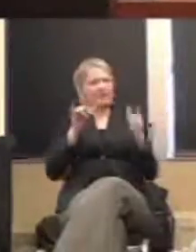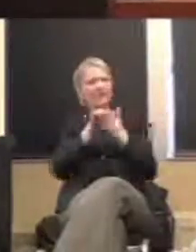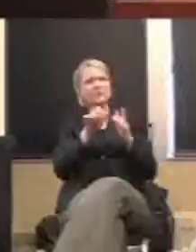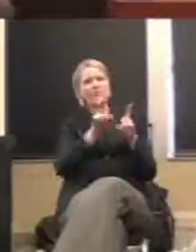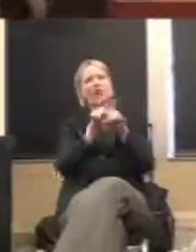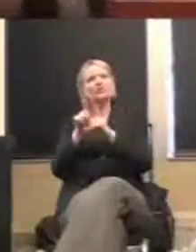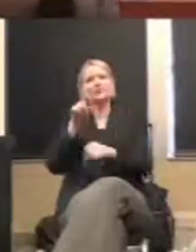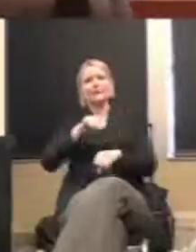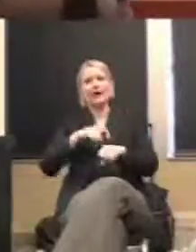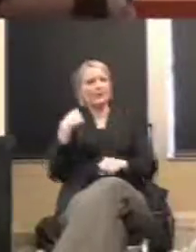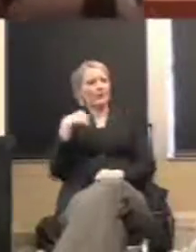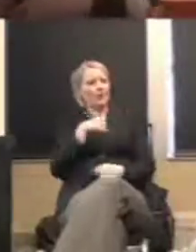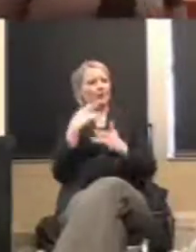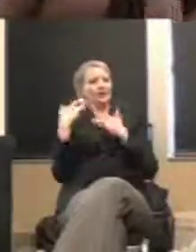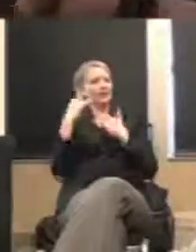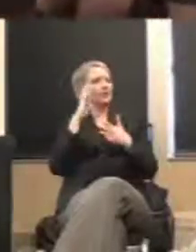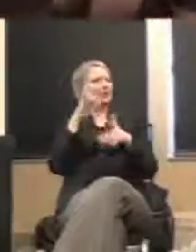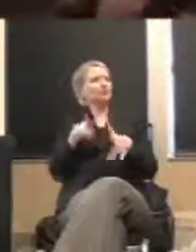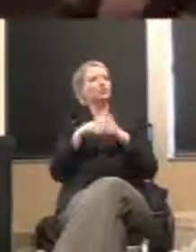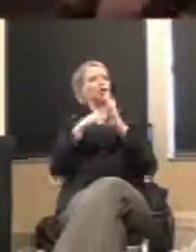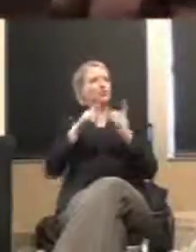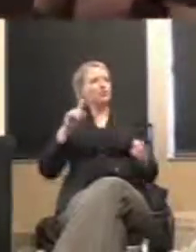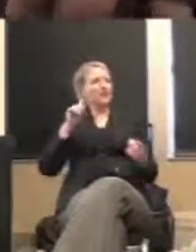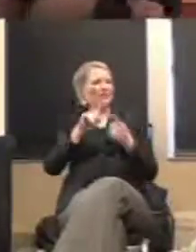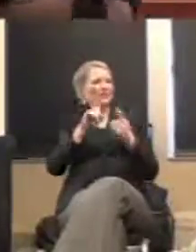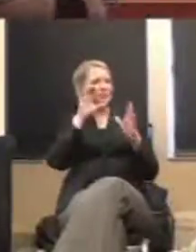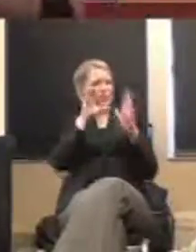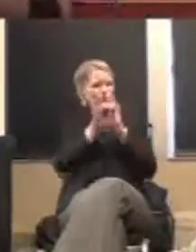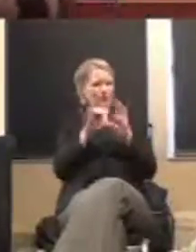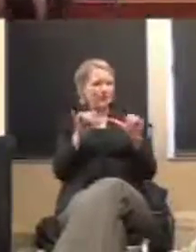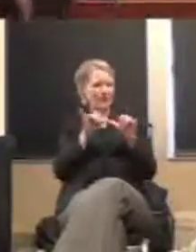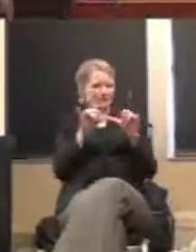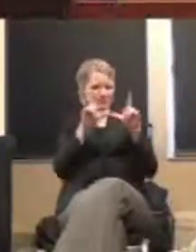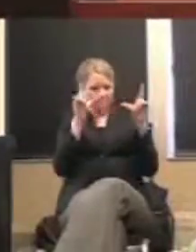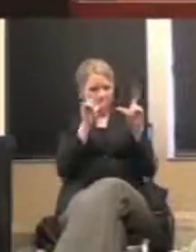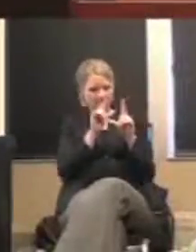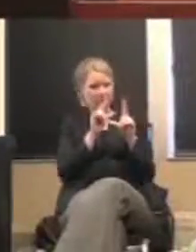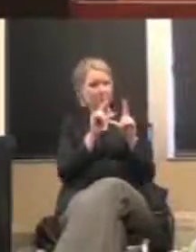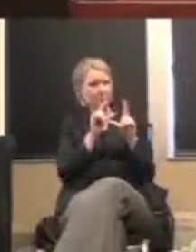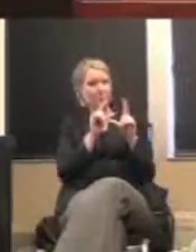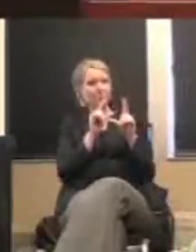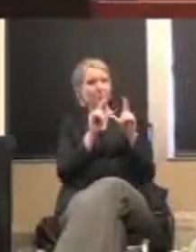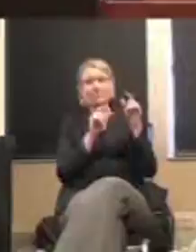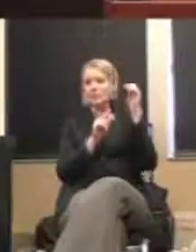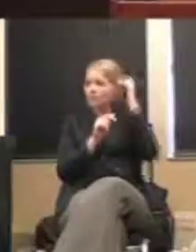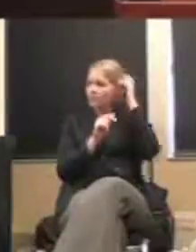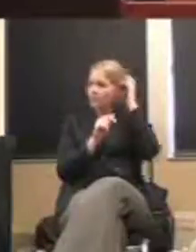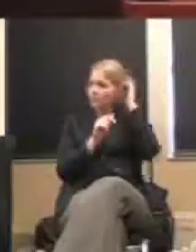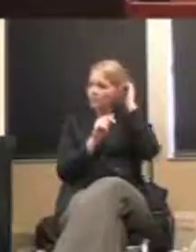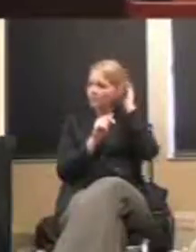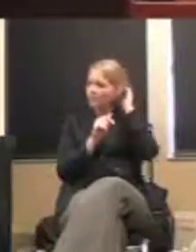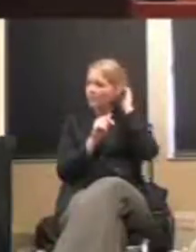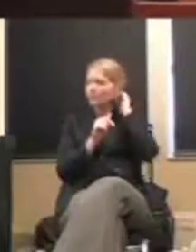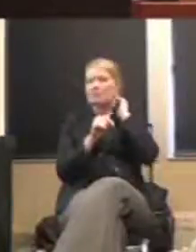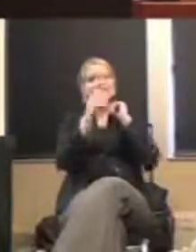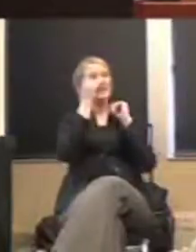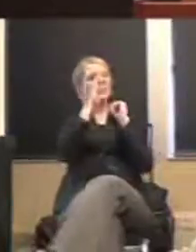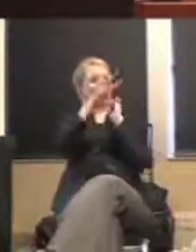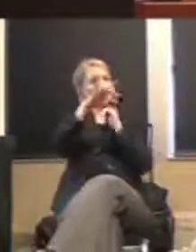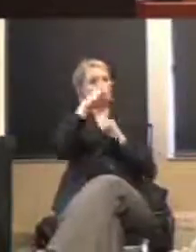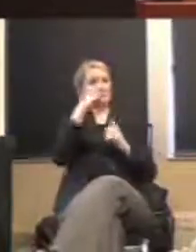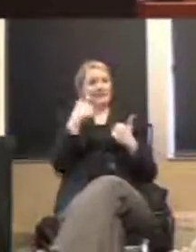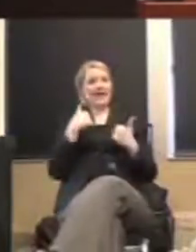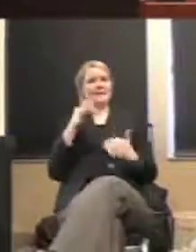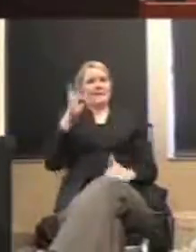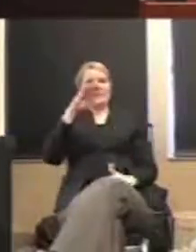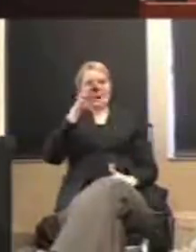which we generally start to reduce picture size if your kids have the fine motor ability to do so.